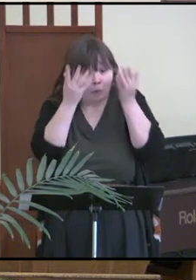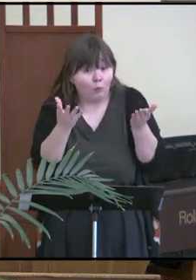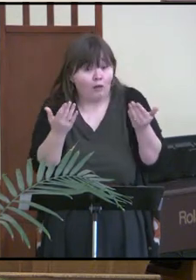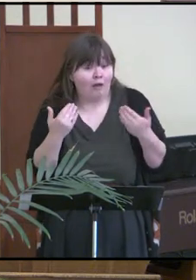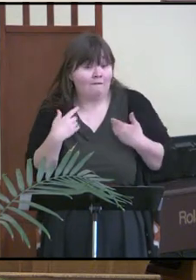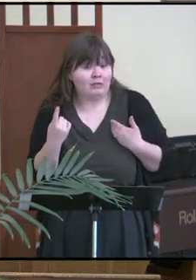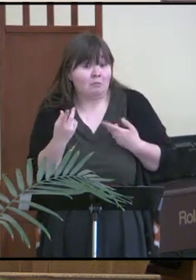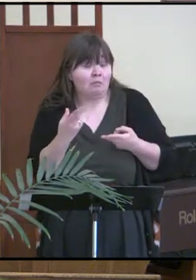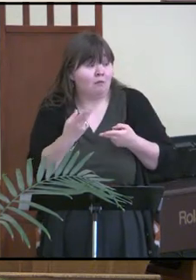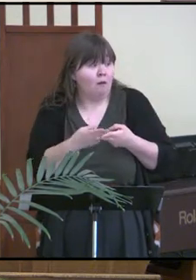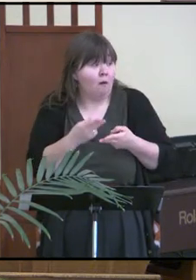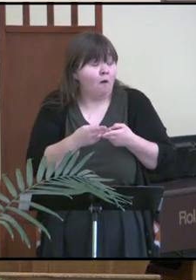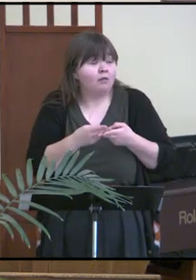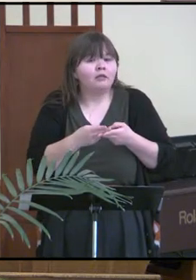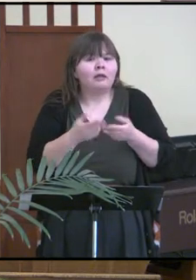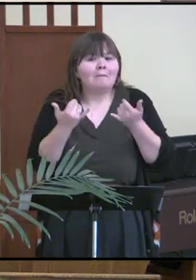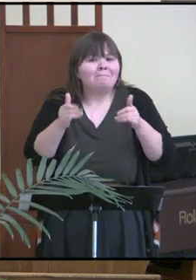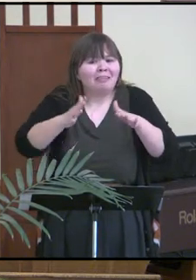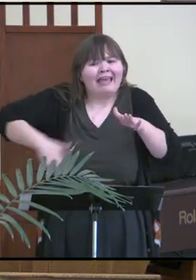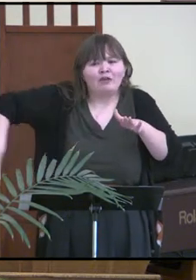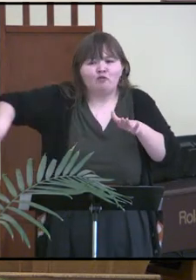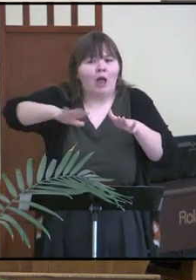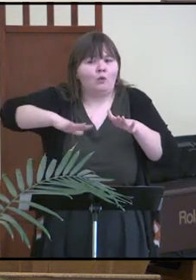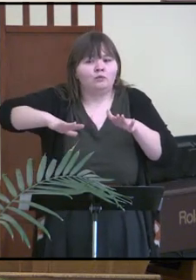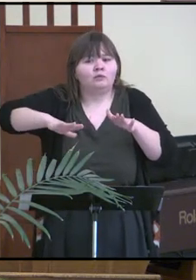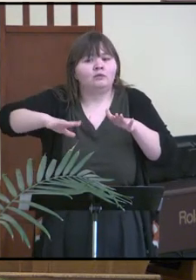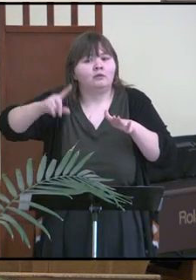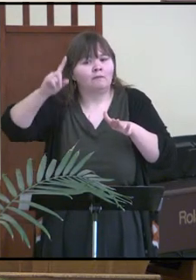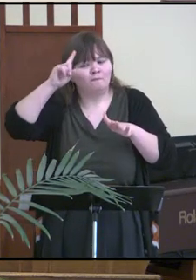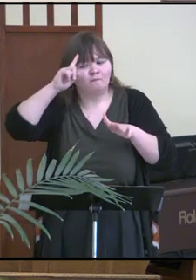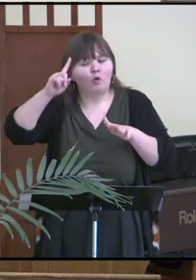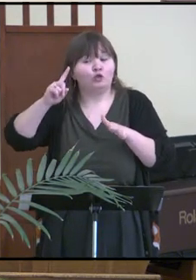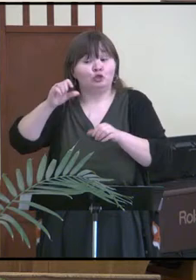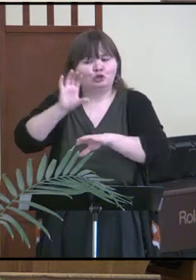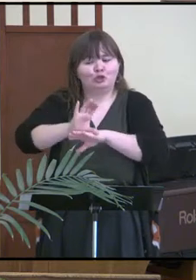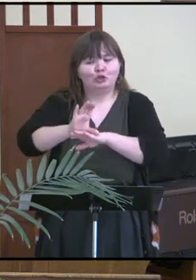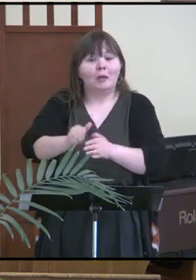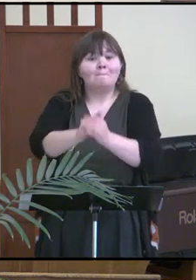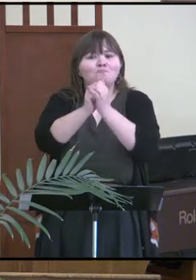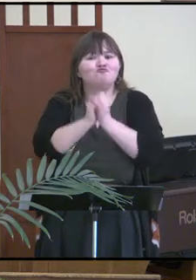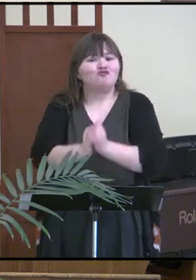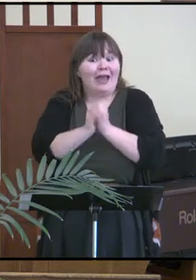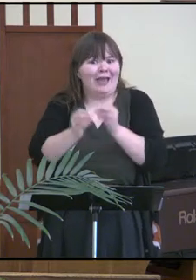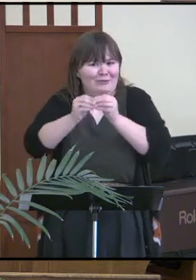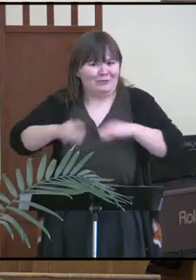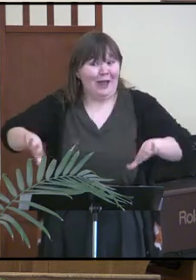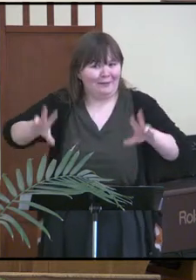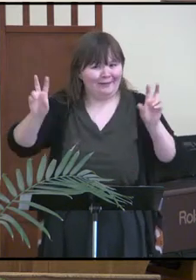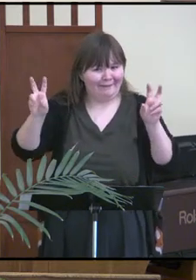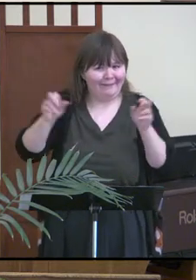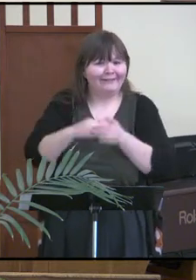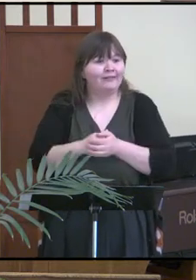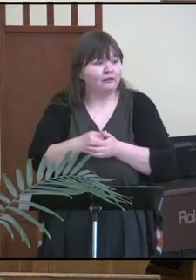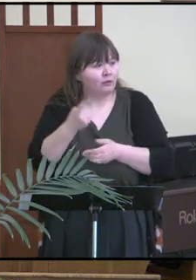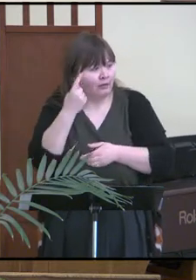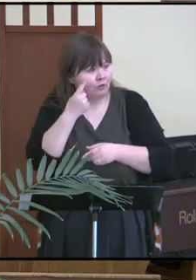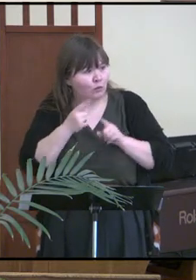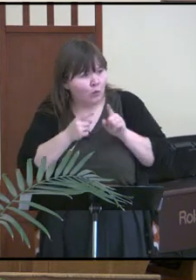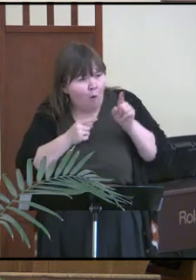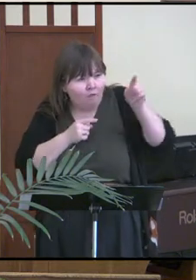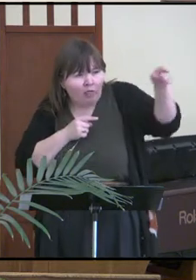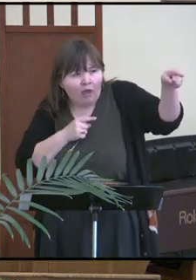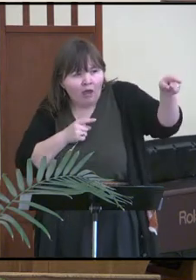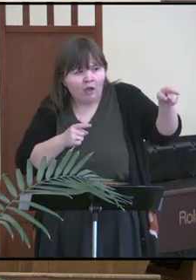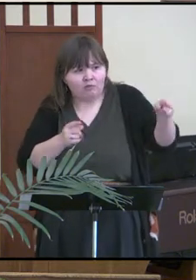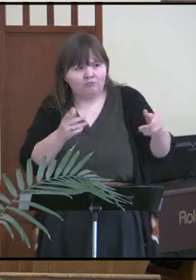called, we call it our playground. It's like a playground with stuff for, in church. And you can, if you get bored, you can go over there and you can, there's